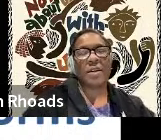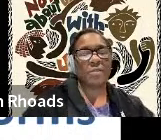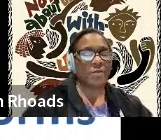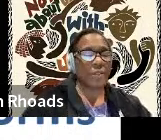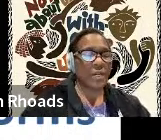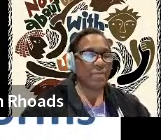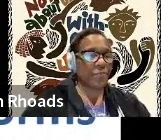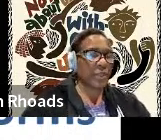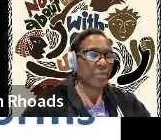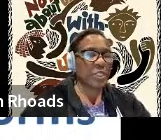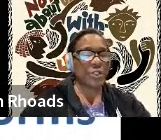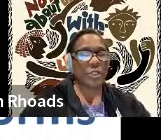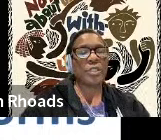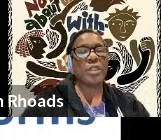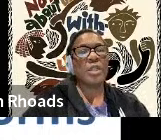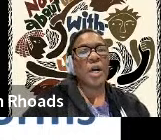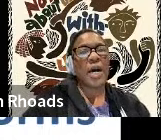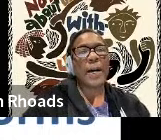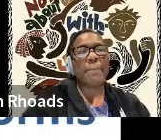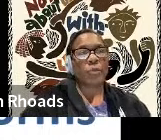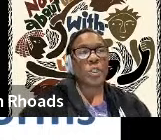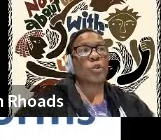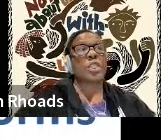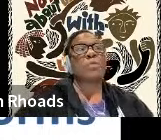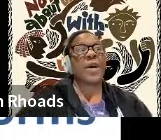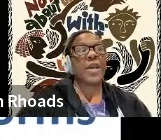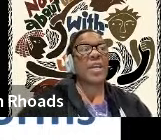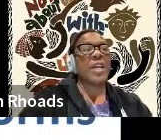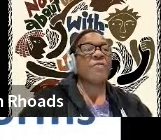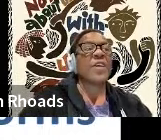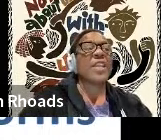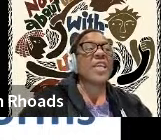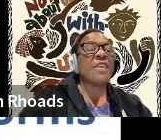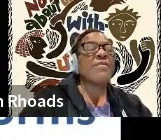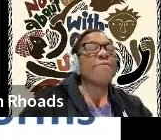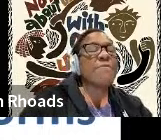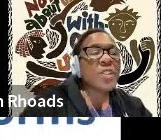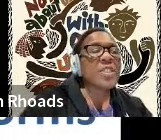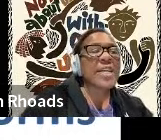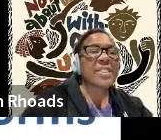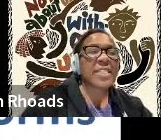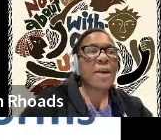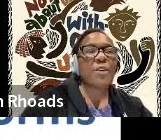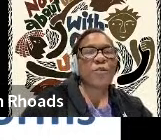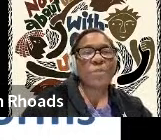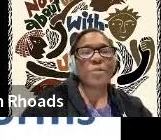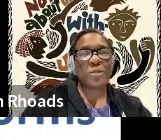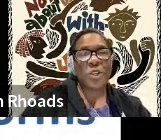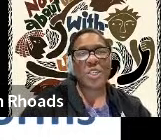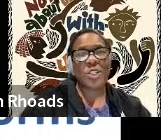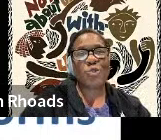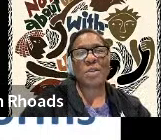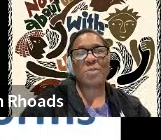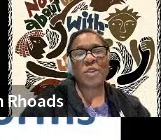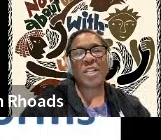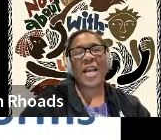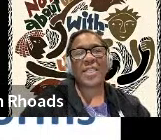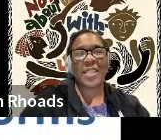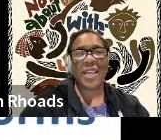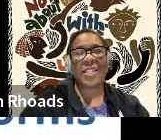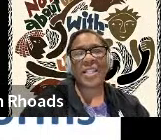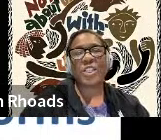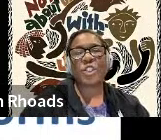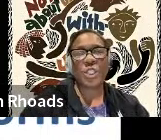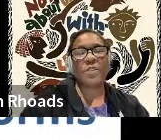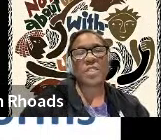of material resources. But if it feels like it's coming from community to community,